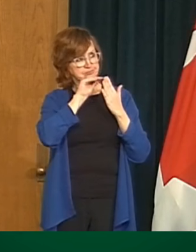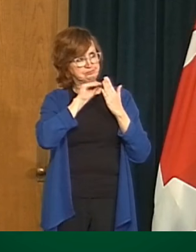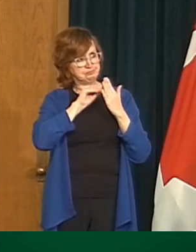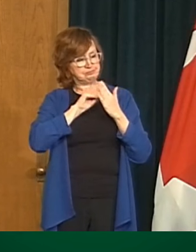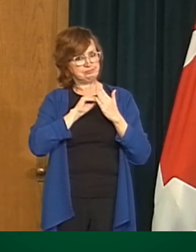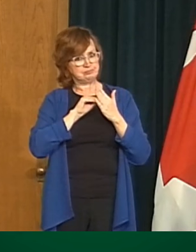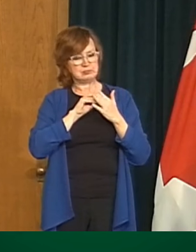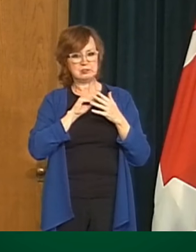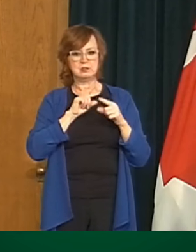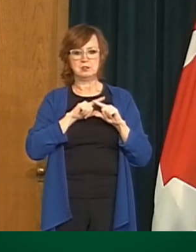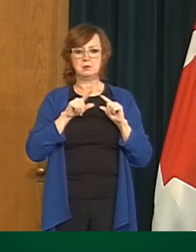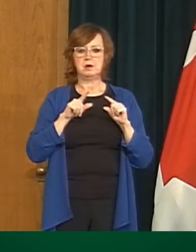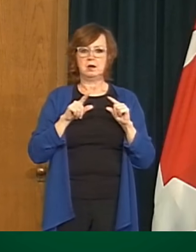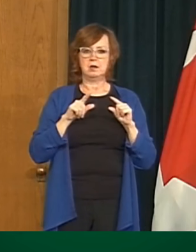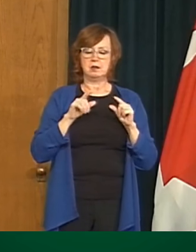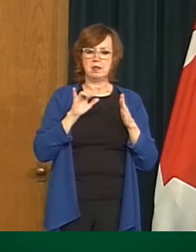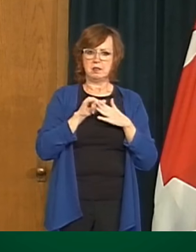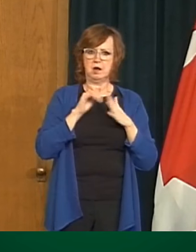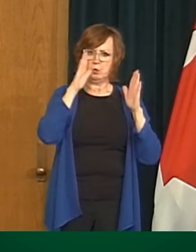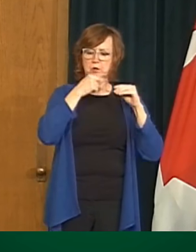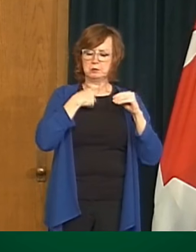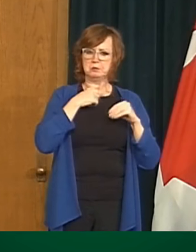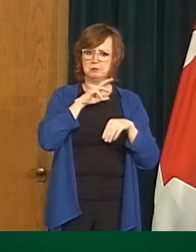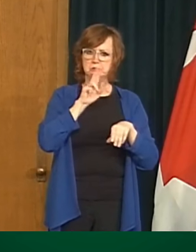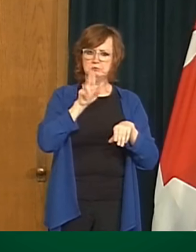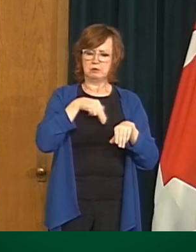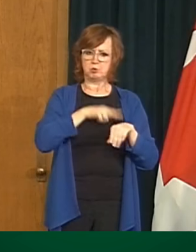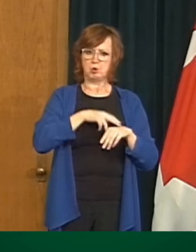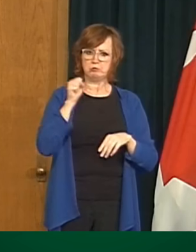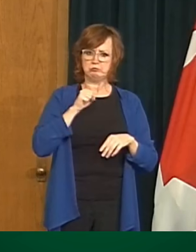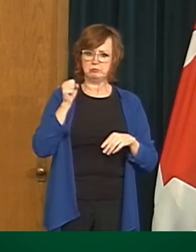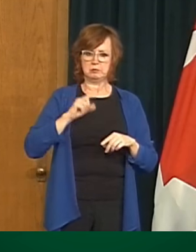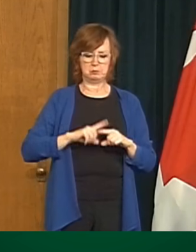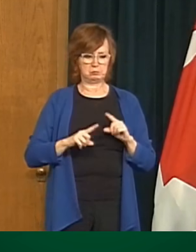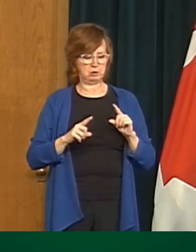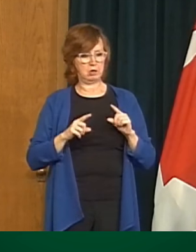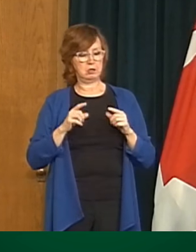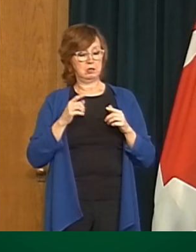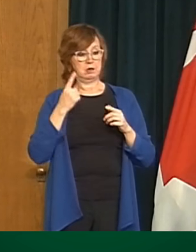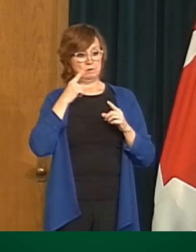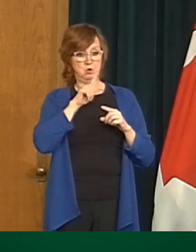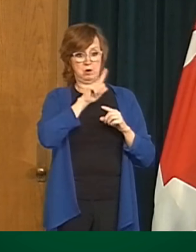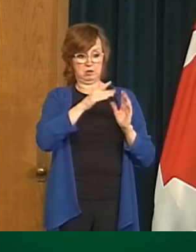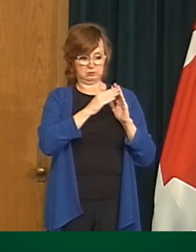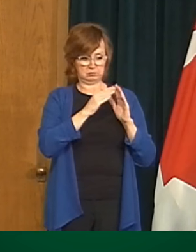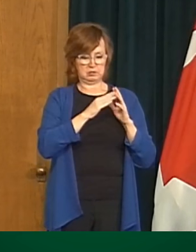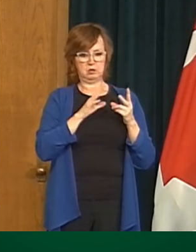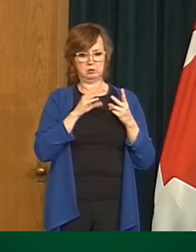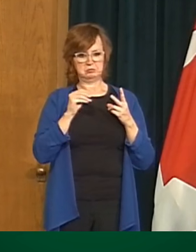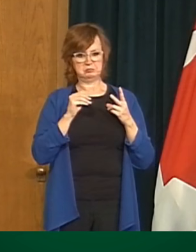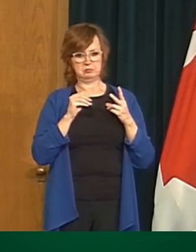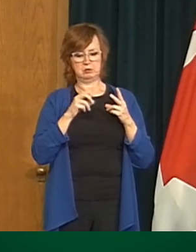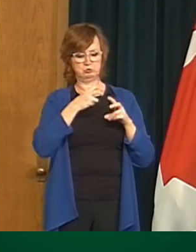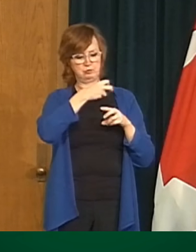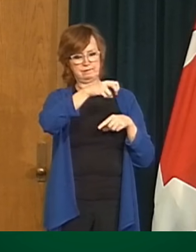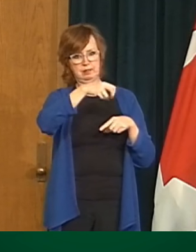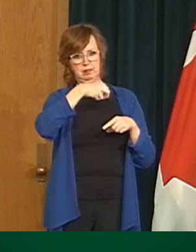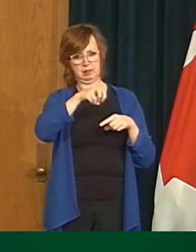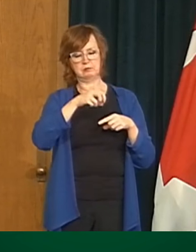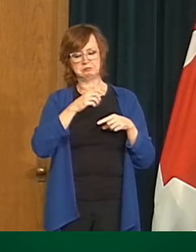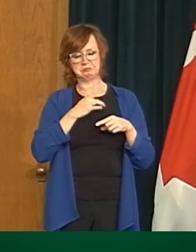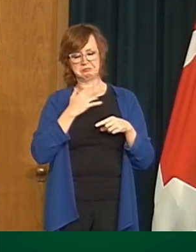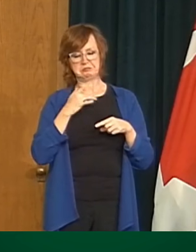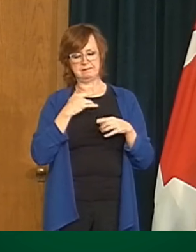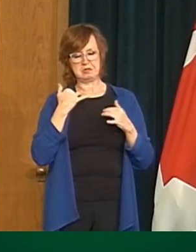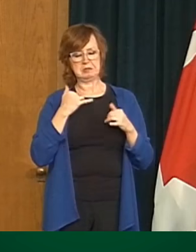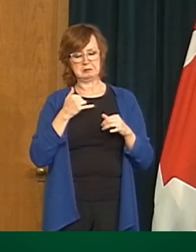in and then traveling back out, or people from Loche traveling out, I think for the most part will be addressed as we tighten up our